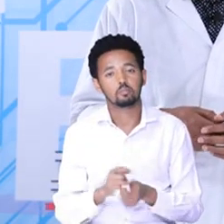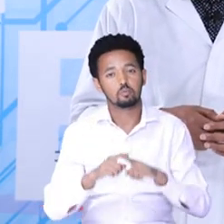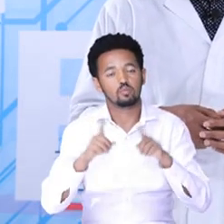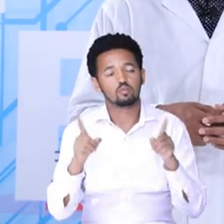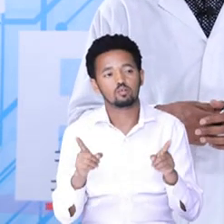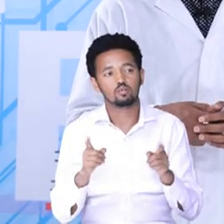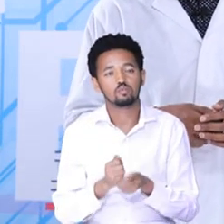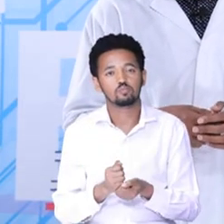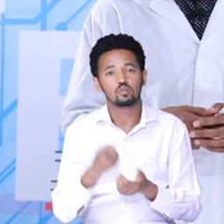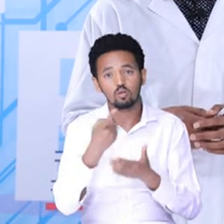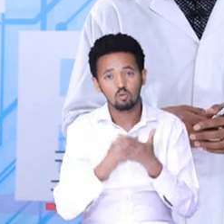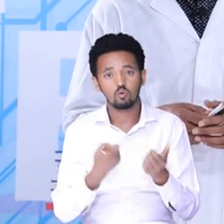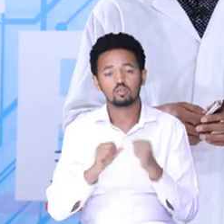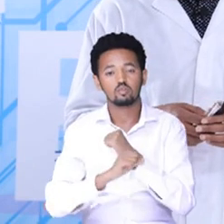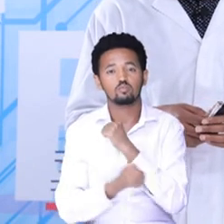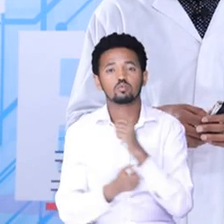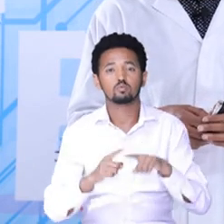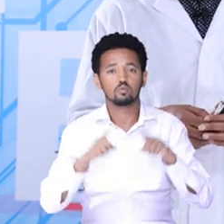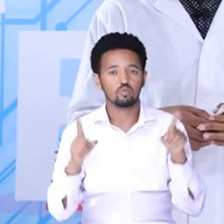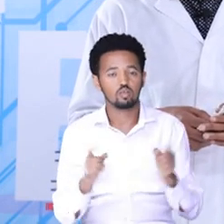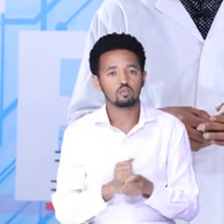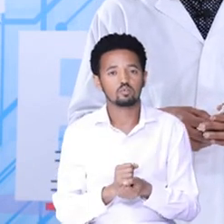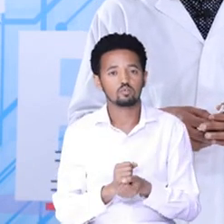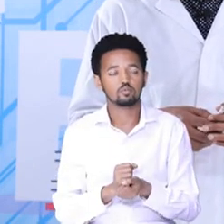But what is their basic difference?